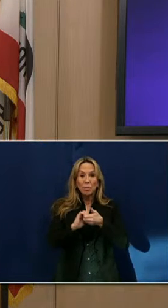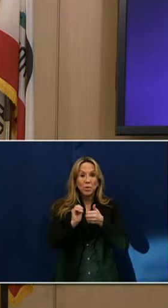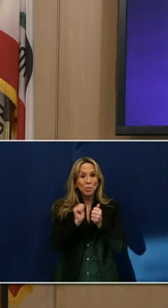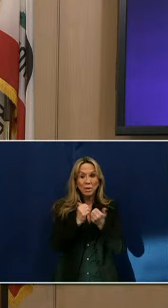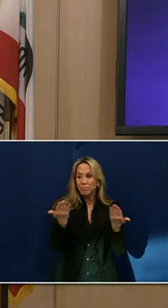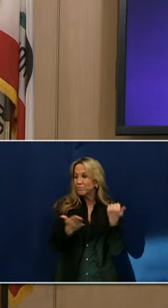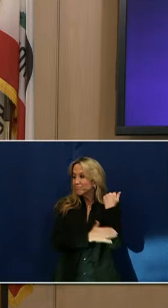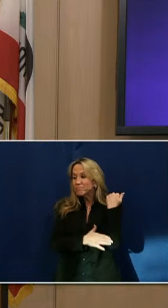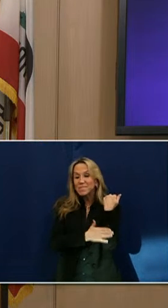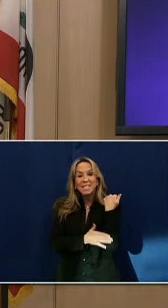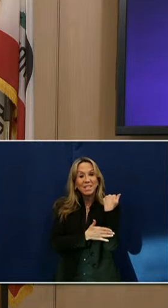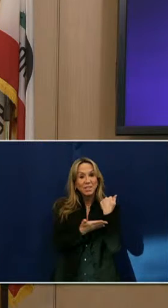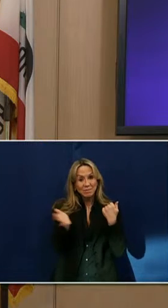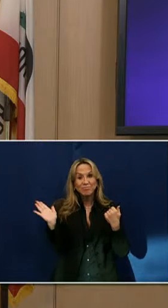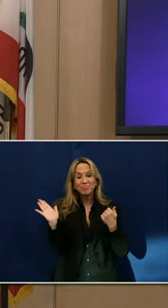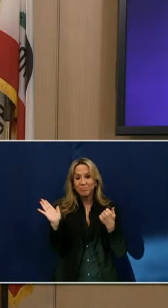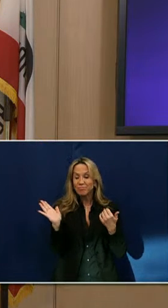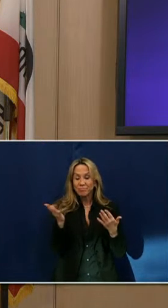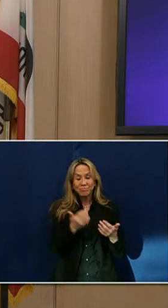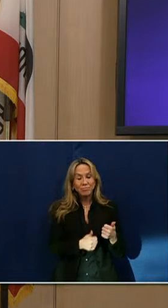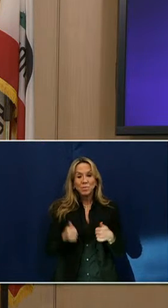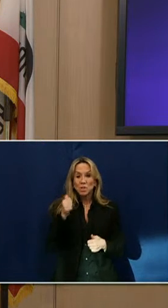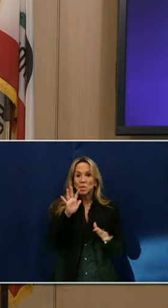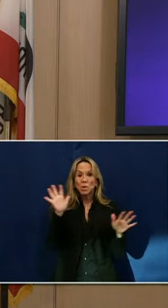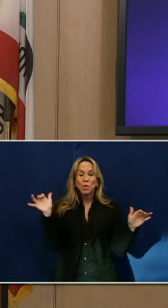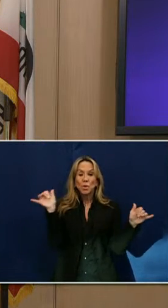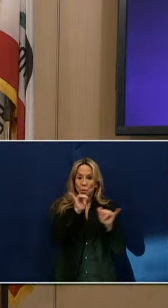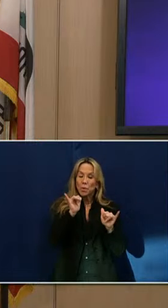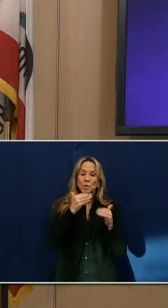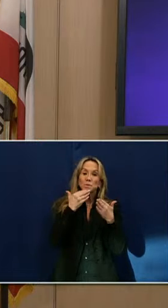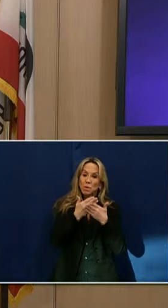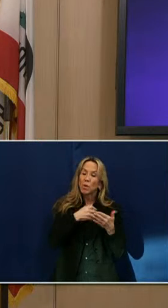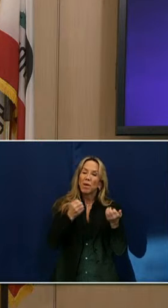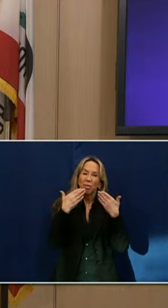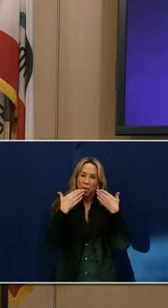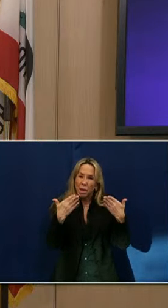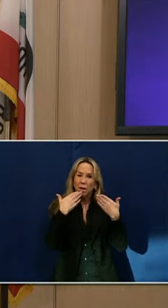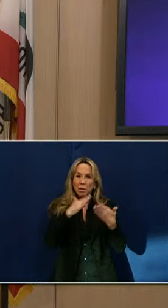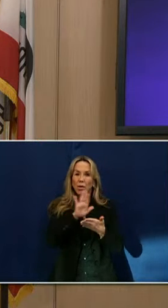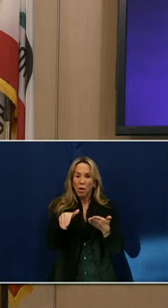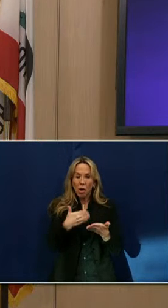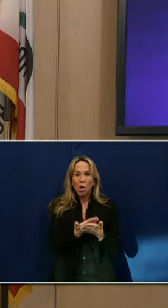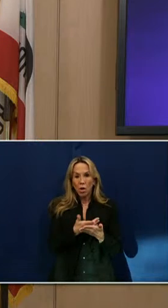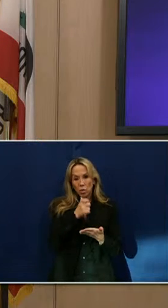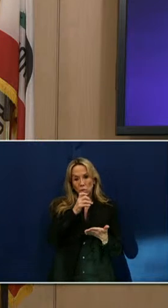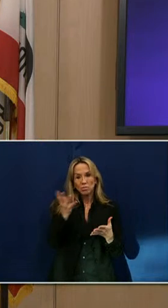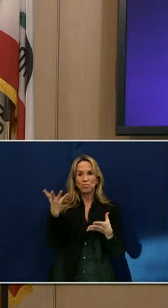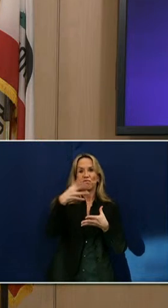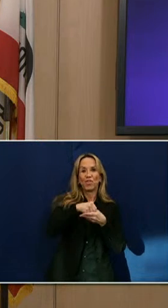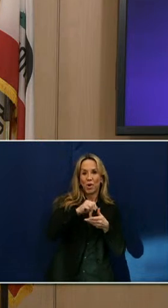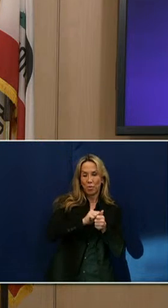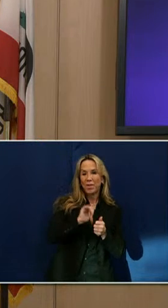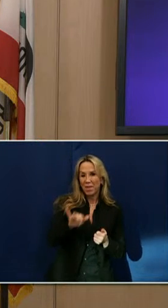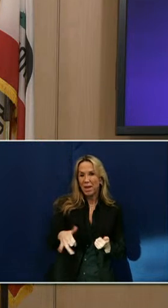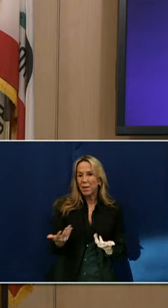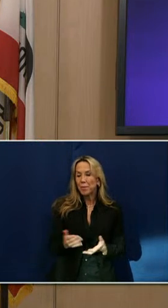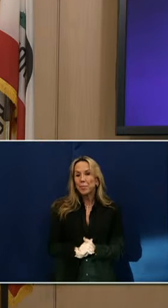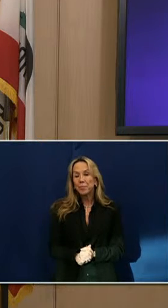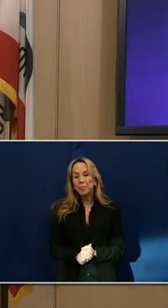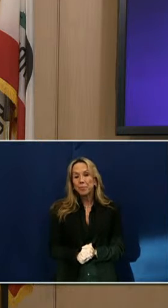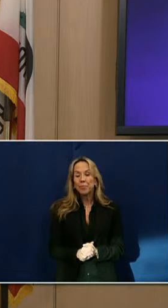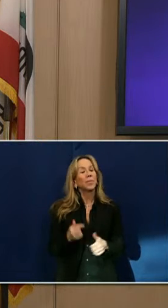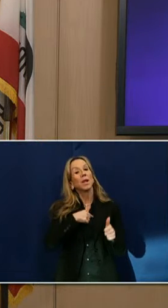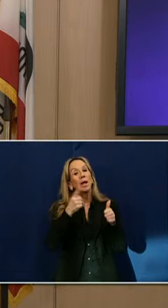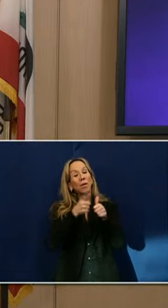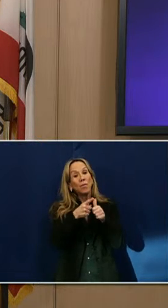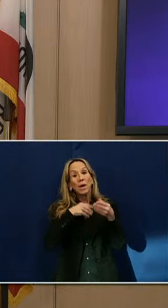county officials has been outstanding. So I want to thank everybody involved in that. I will start by giving you a